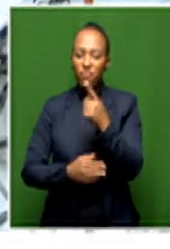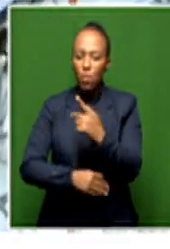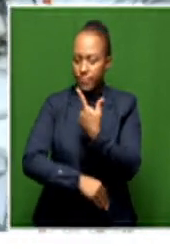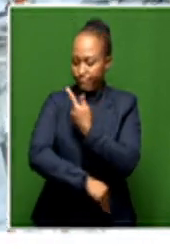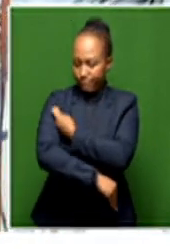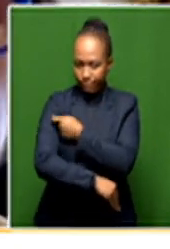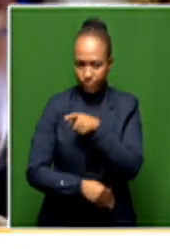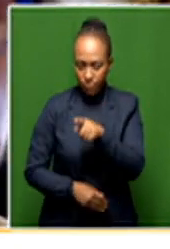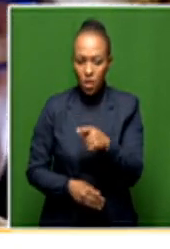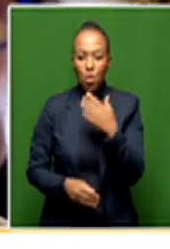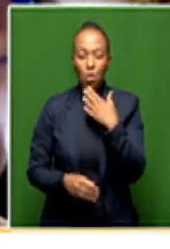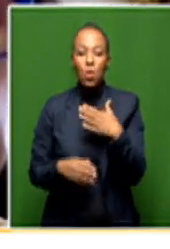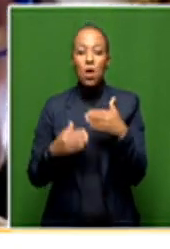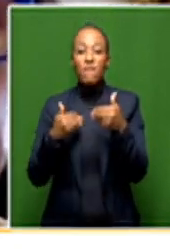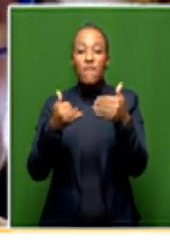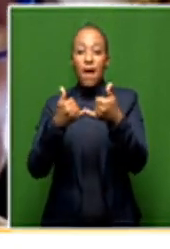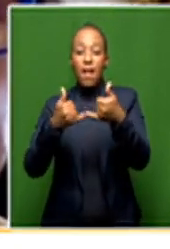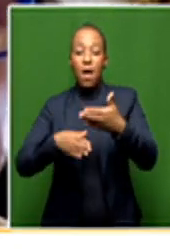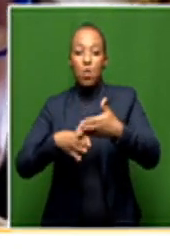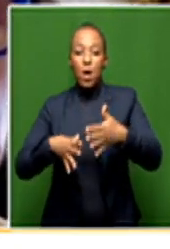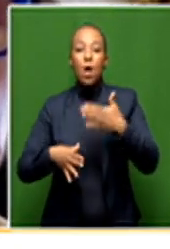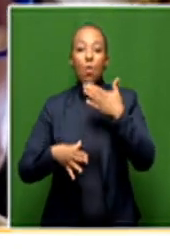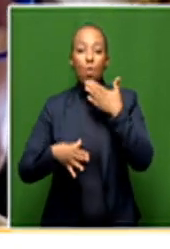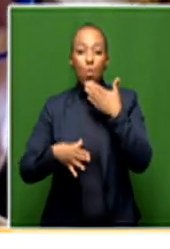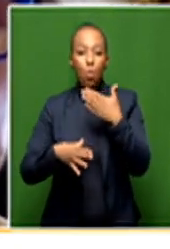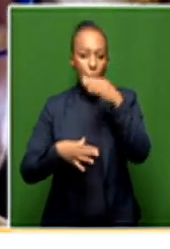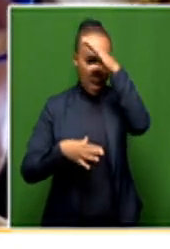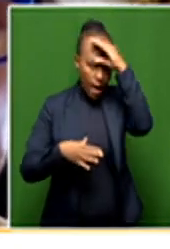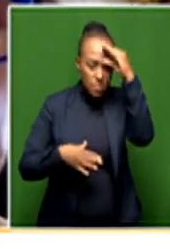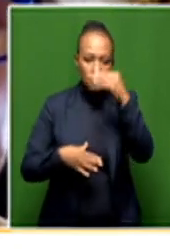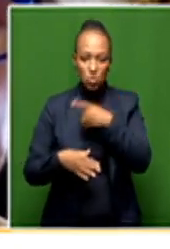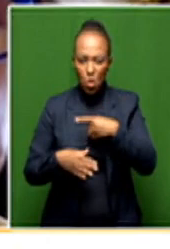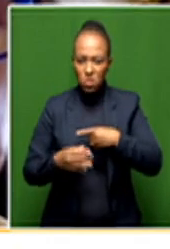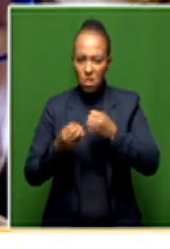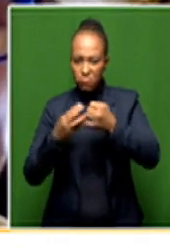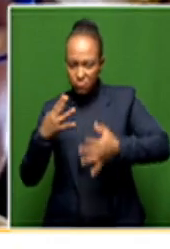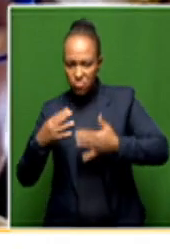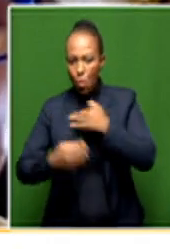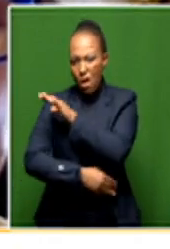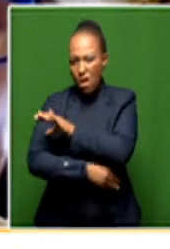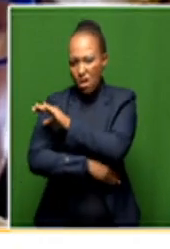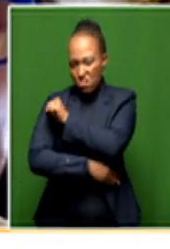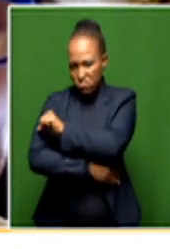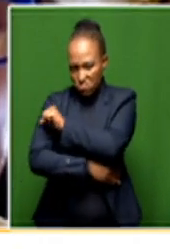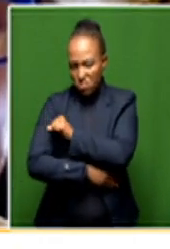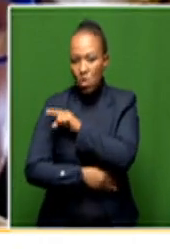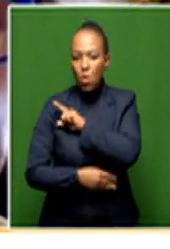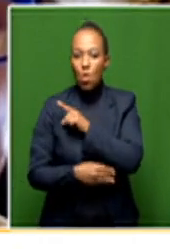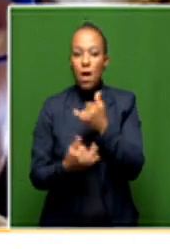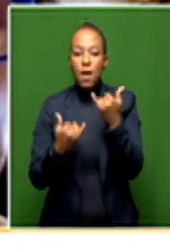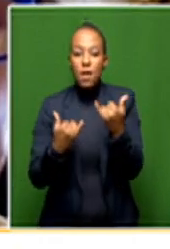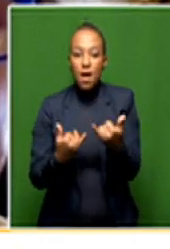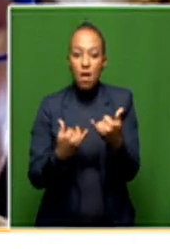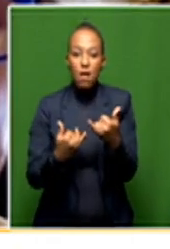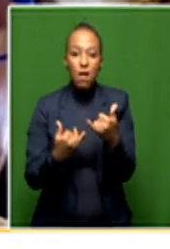sector and frontline workers can register right now in this portal. But what are the preferences that are being given? Because the amount of doses